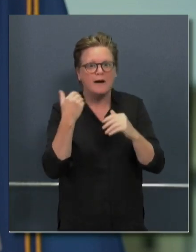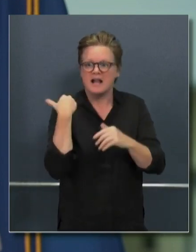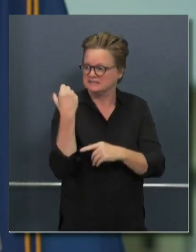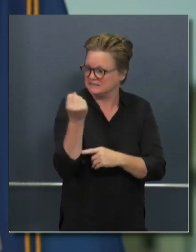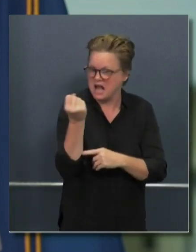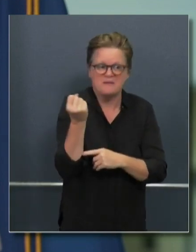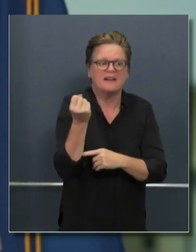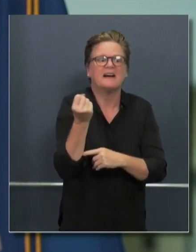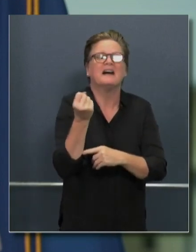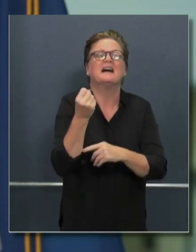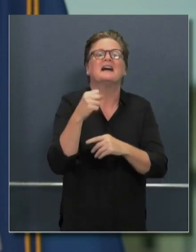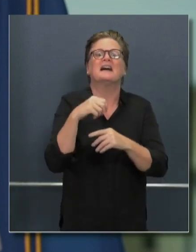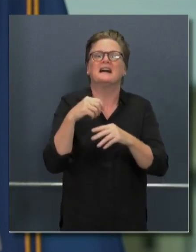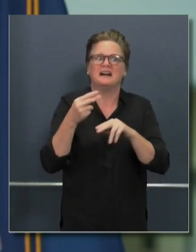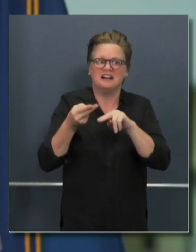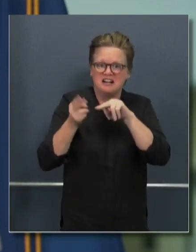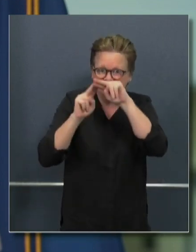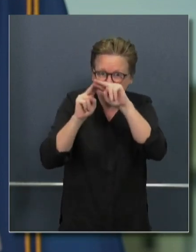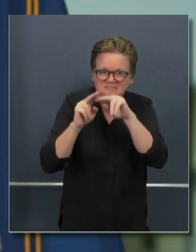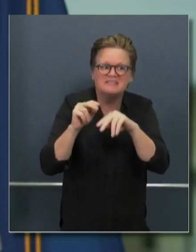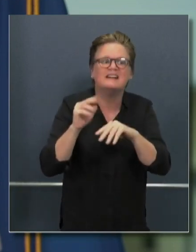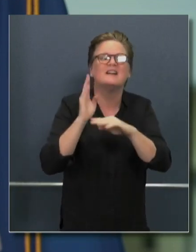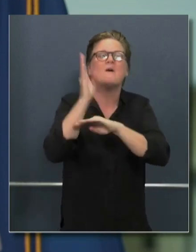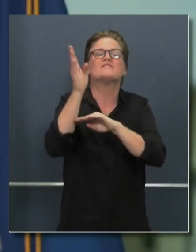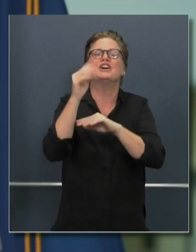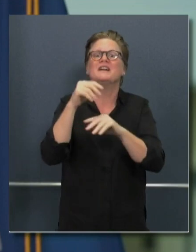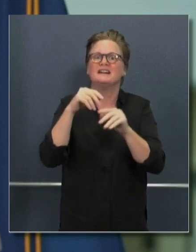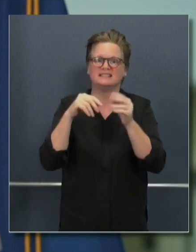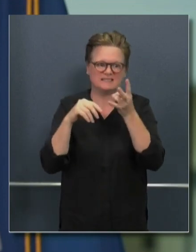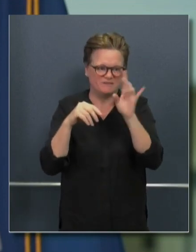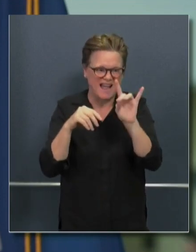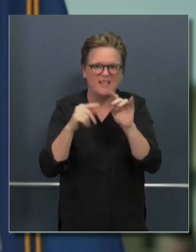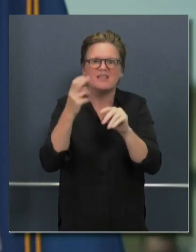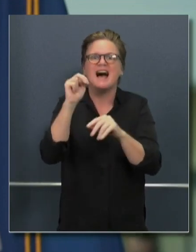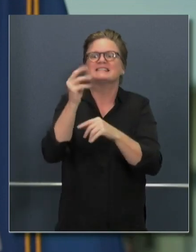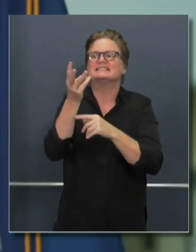better the last few days, but there's some days we drop 52,